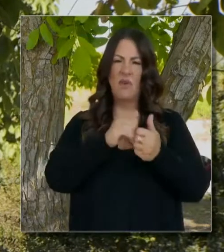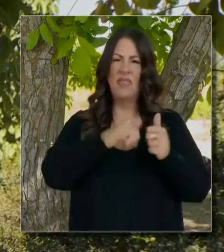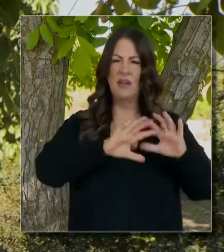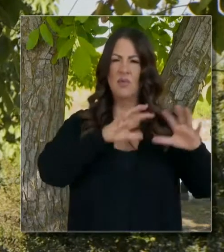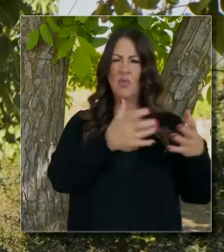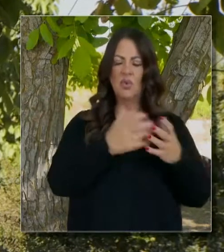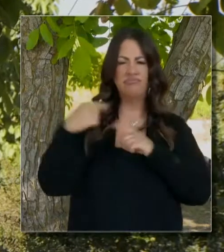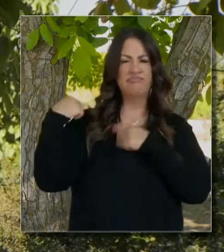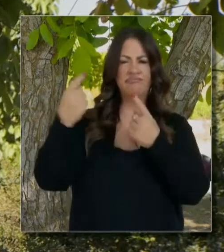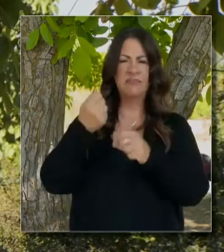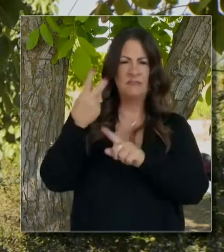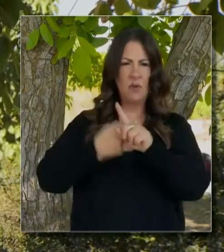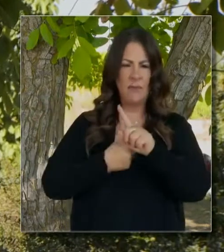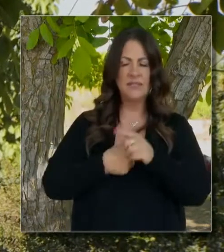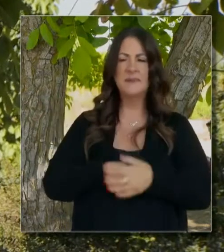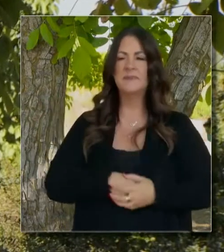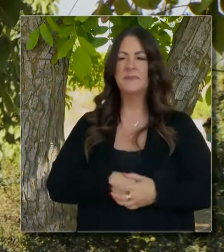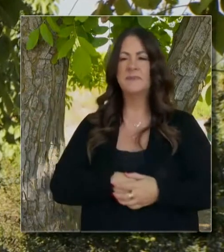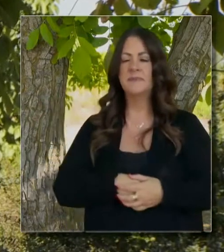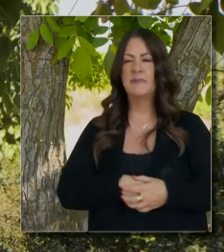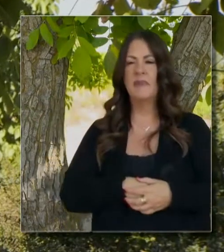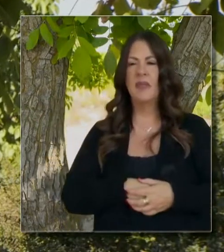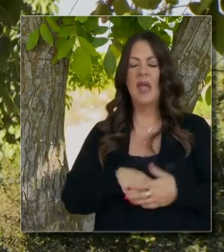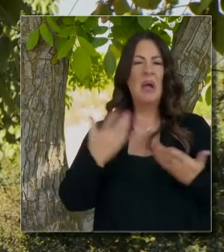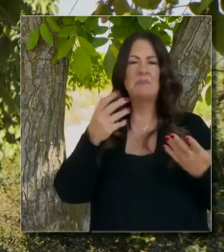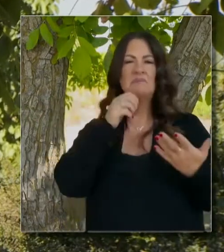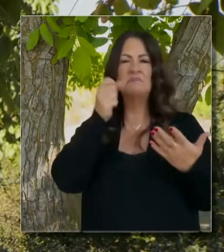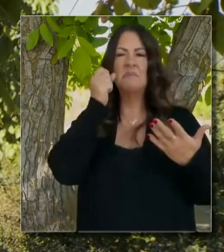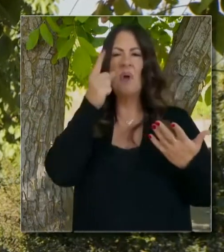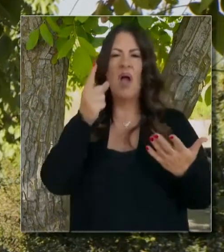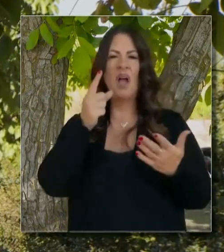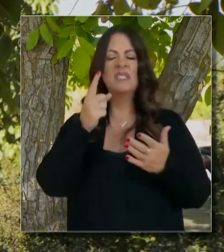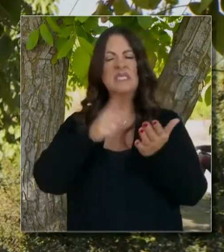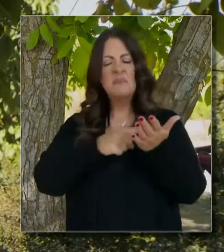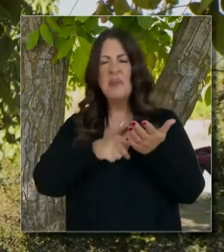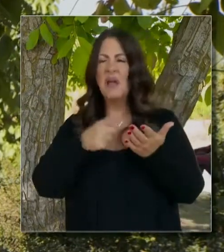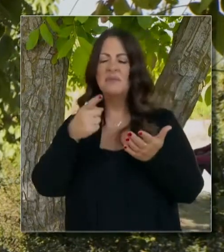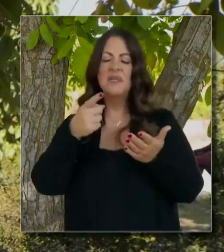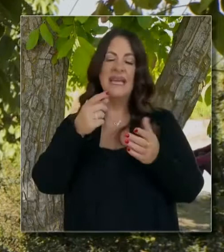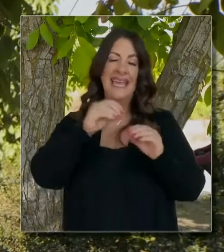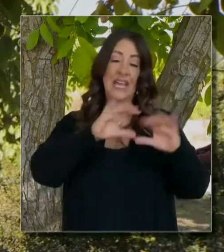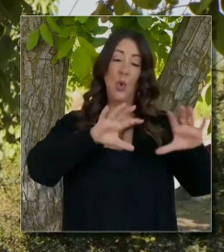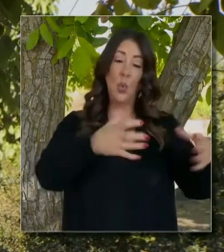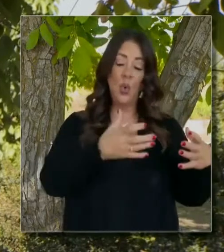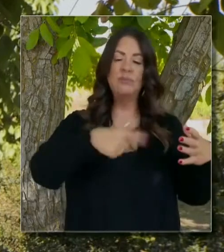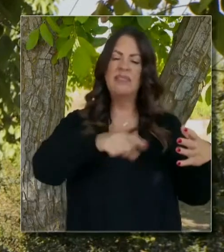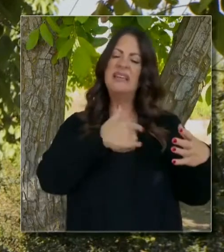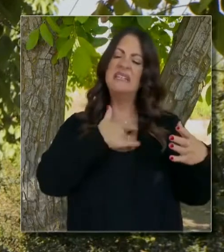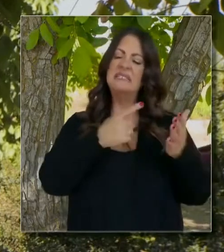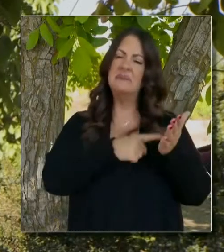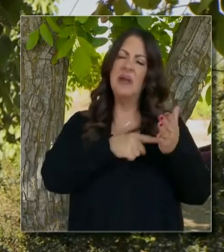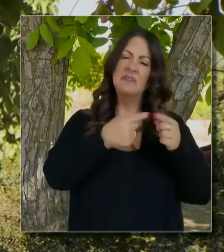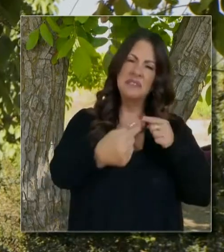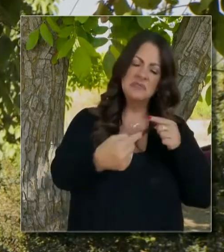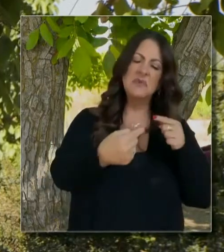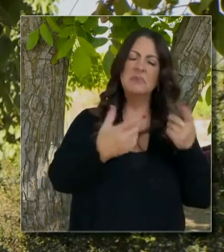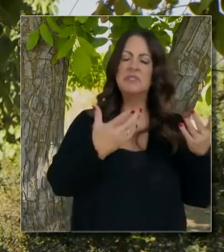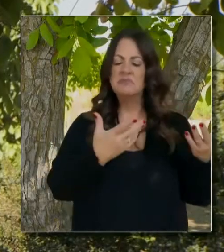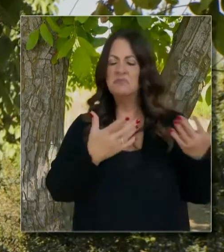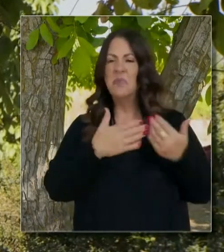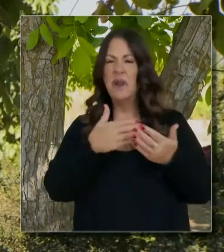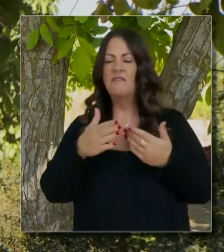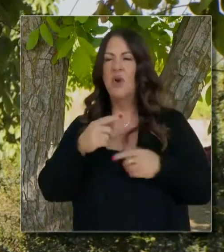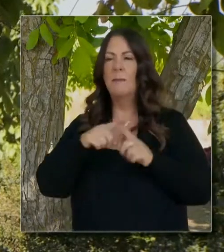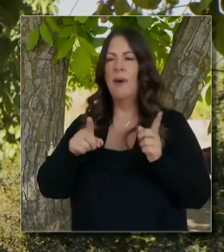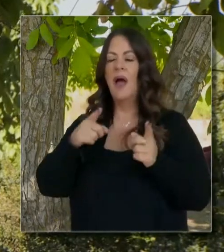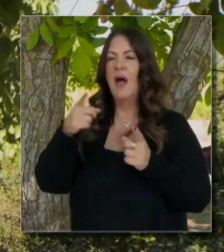months, and didn't come to me as a surprise at all. There's disagreements in terms of opening a major theme park. We're going to let